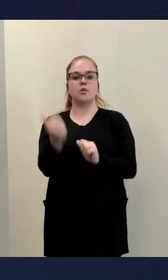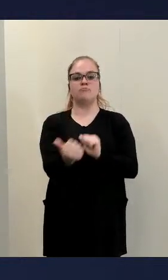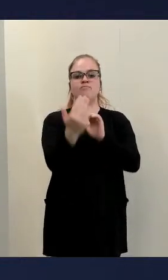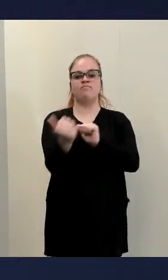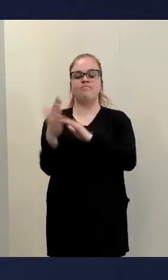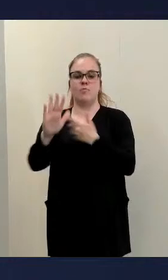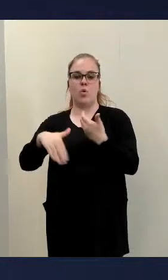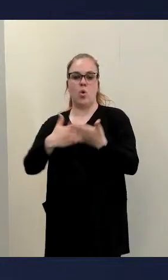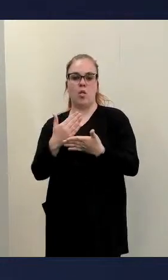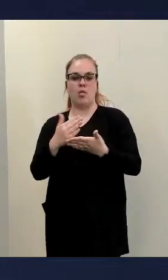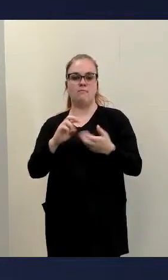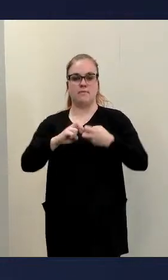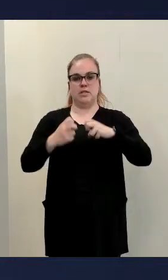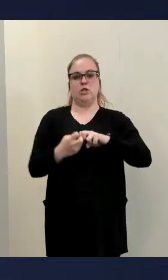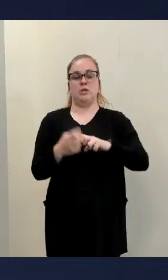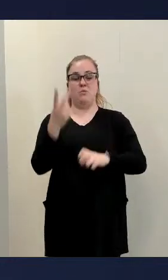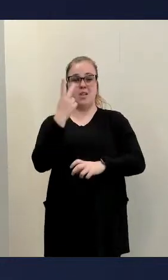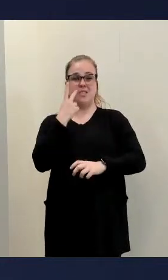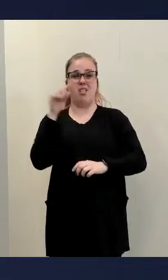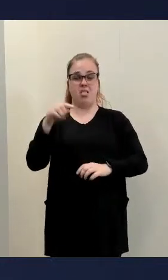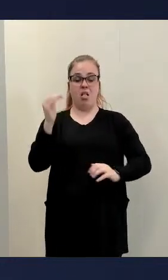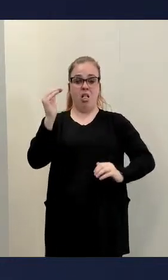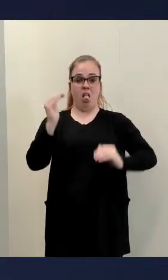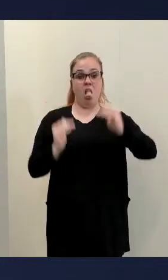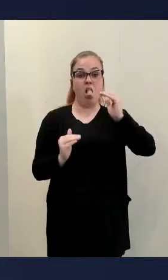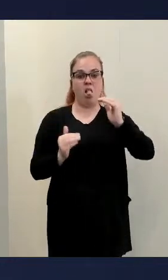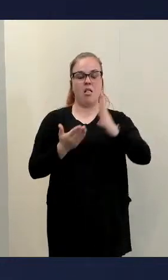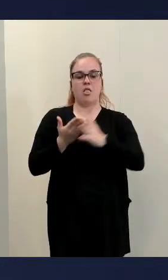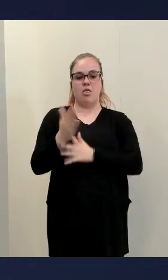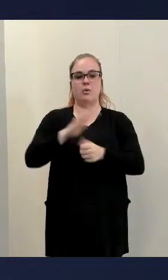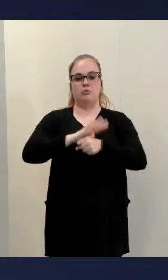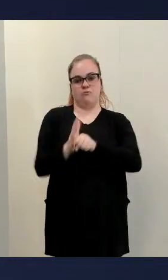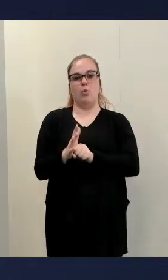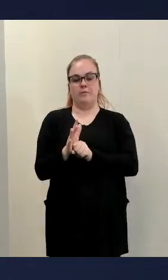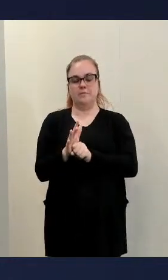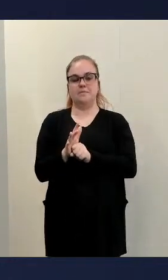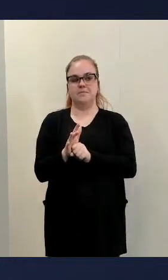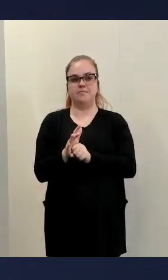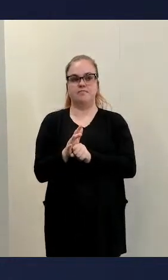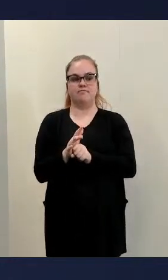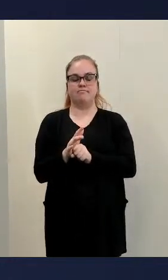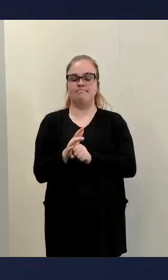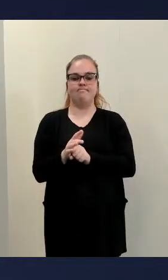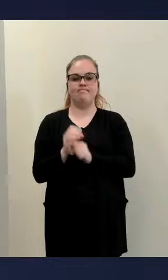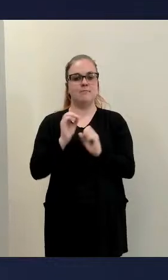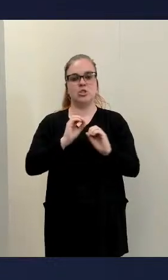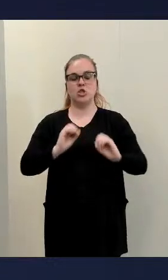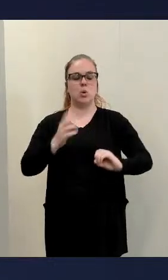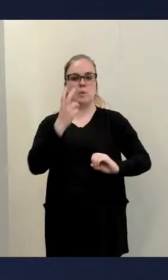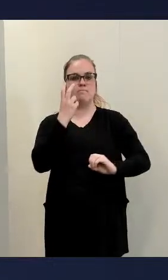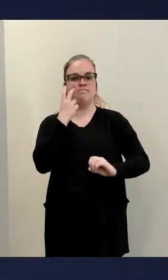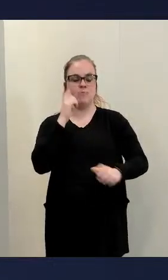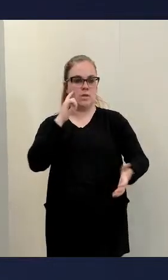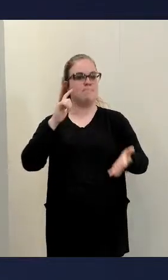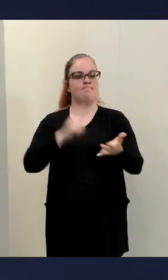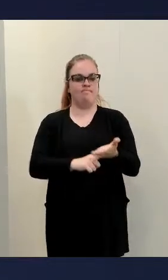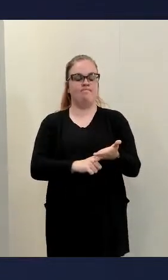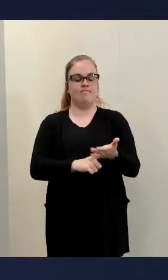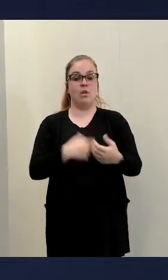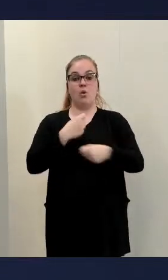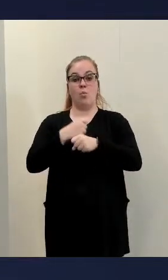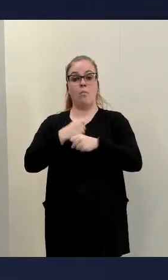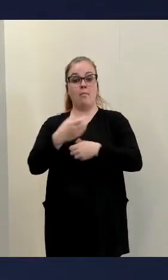health equity. We really saw these disparities, especially during the COVID-19 pandemic. There was no doubt about it. We created the